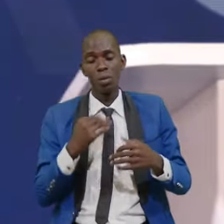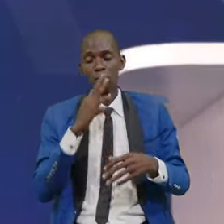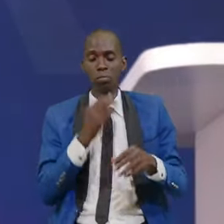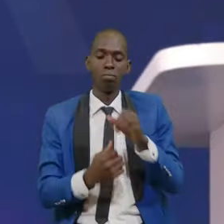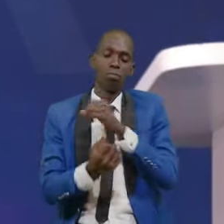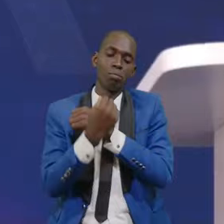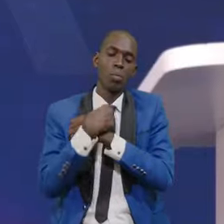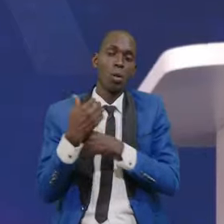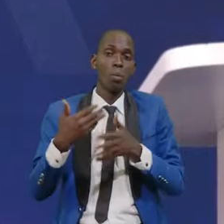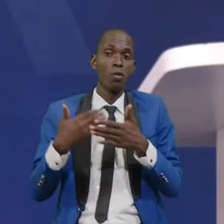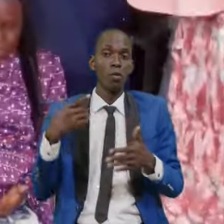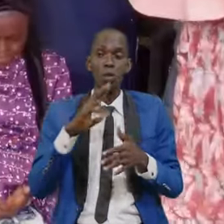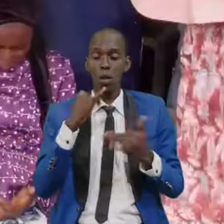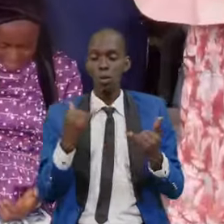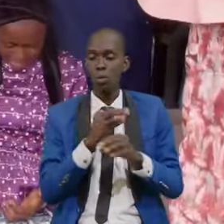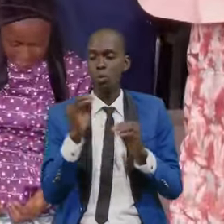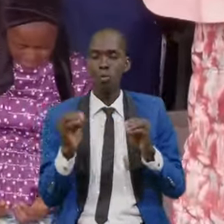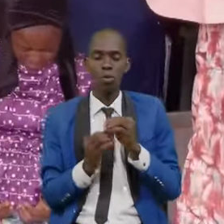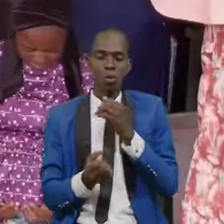you are no more defeated.